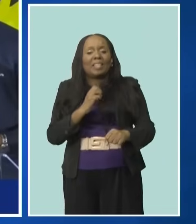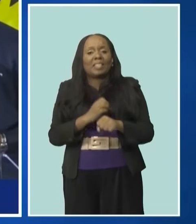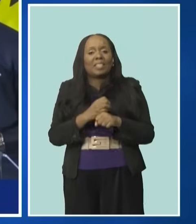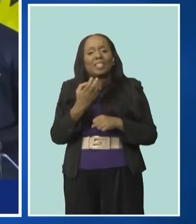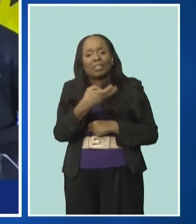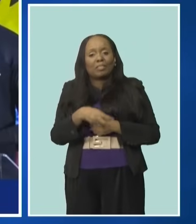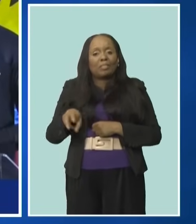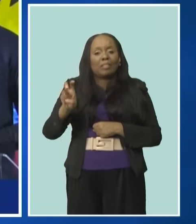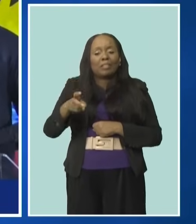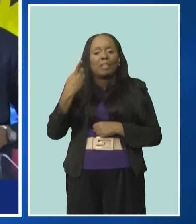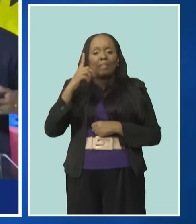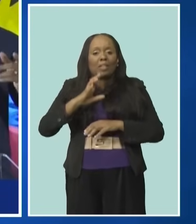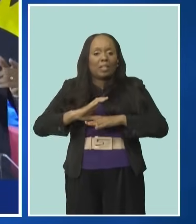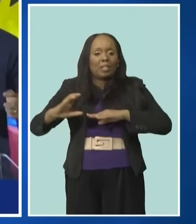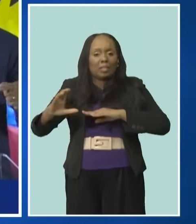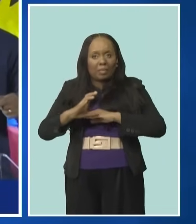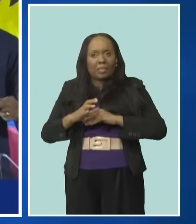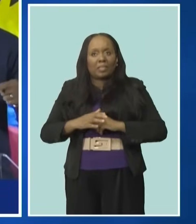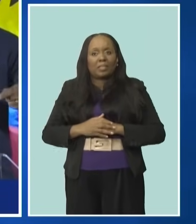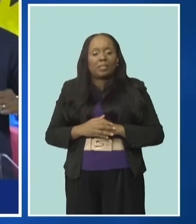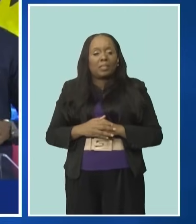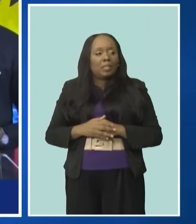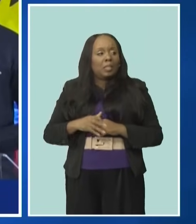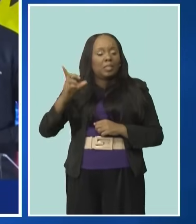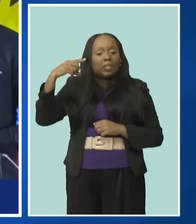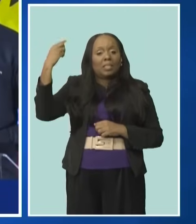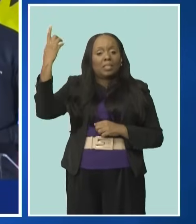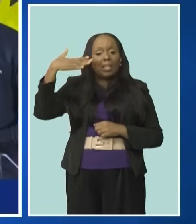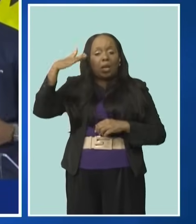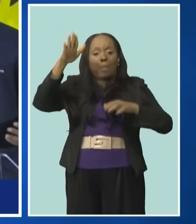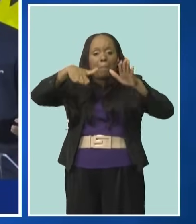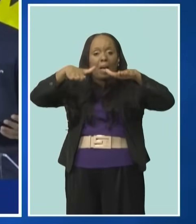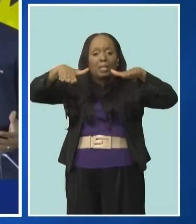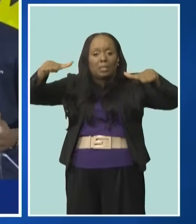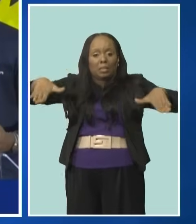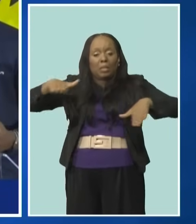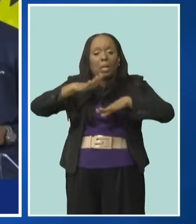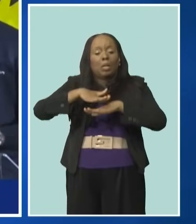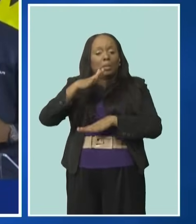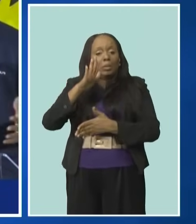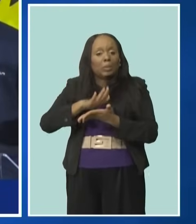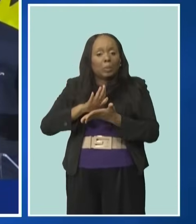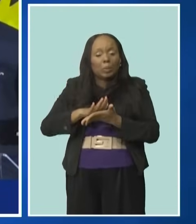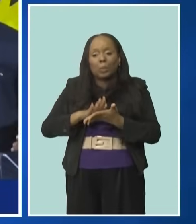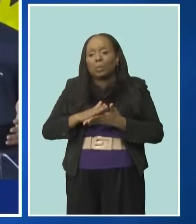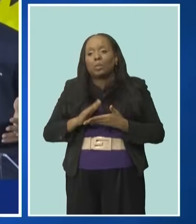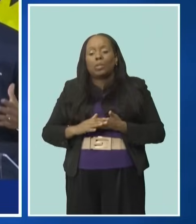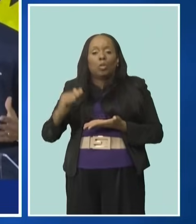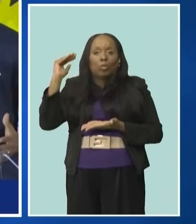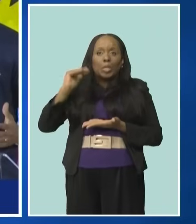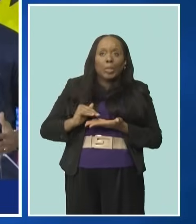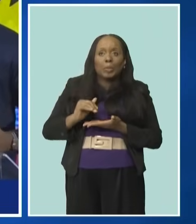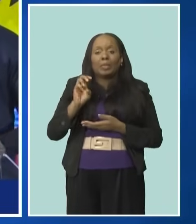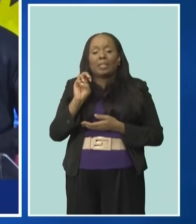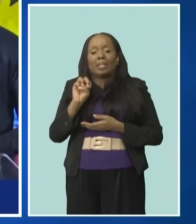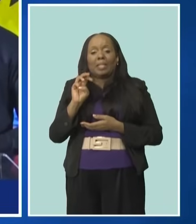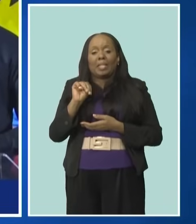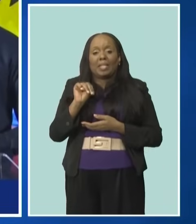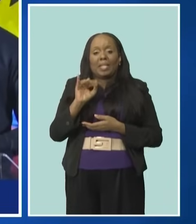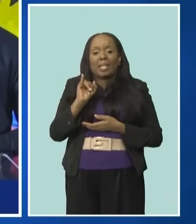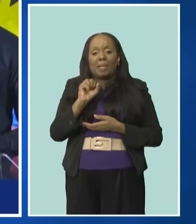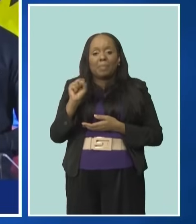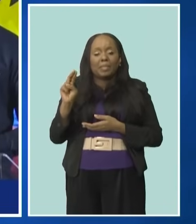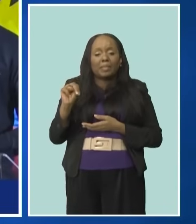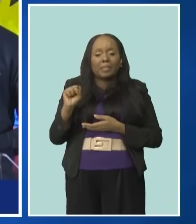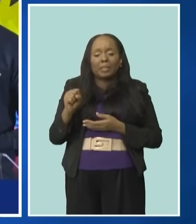the Caribbean, placing solar panels on schools, reducing emissions and expanding access to reliable power,